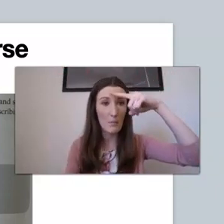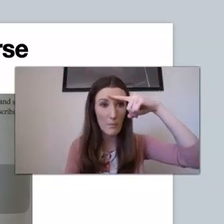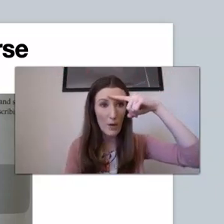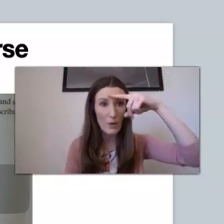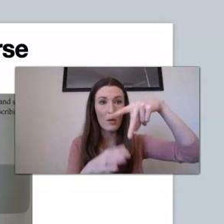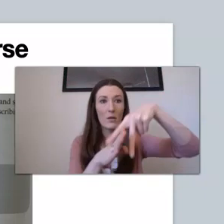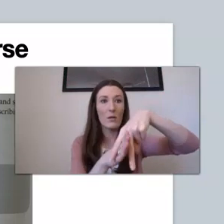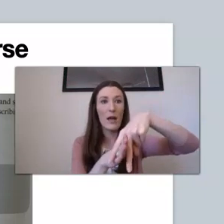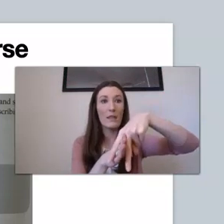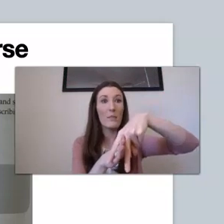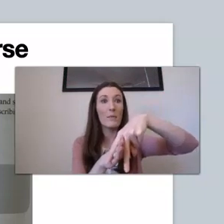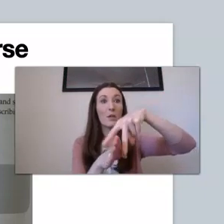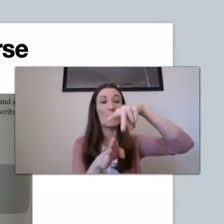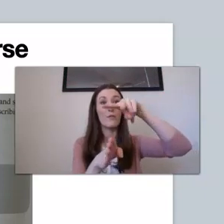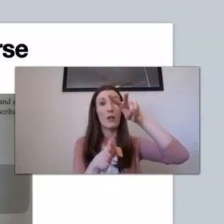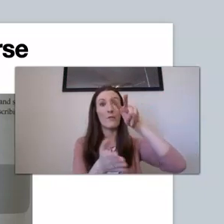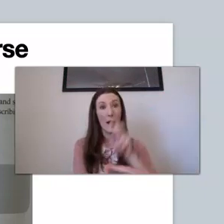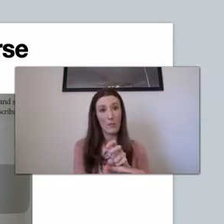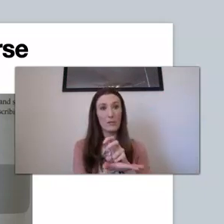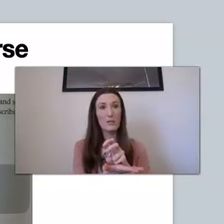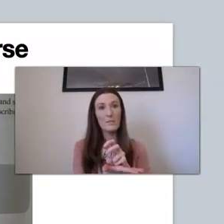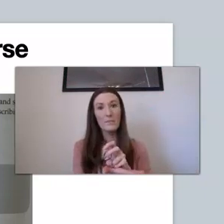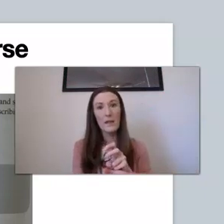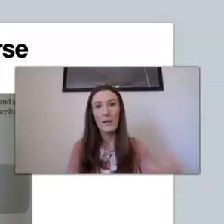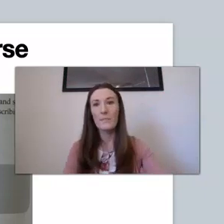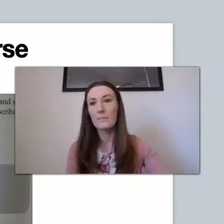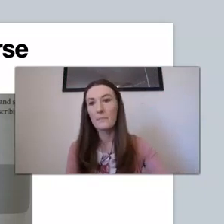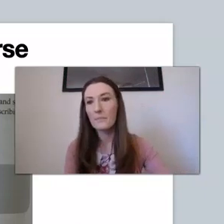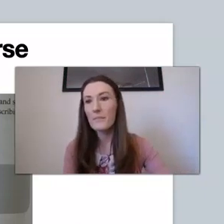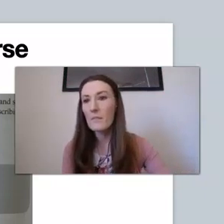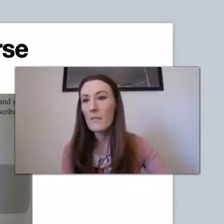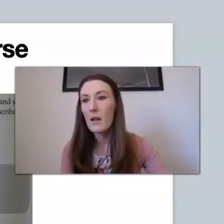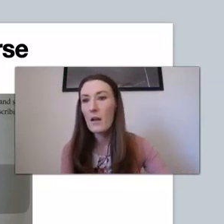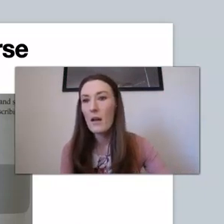accident. Boom, and then maybe you fall off backwards. Okay.